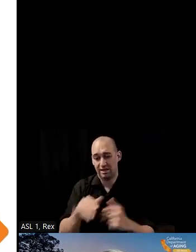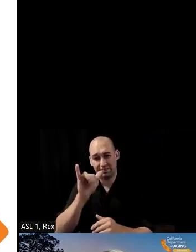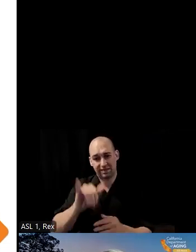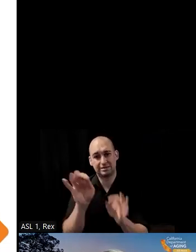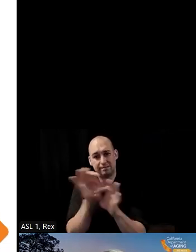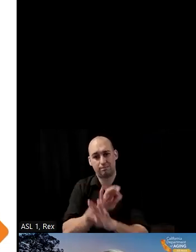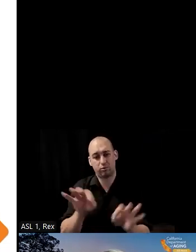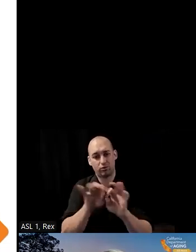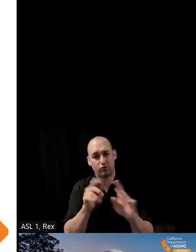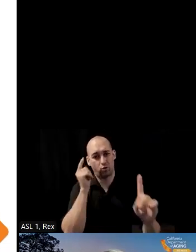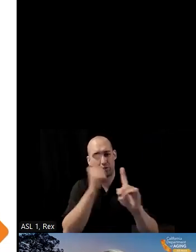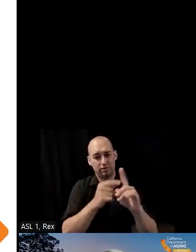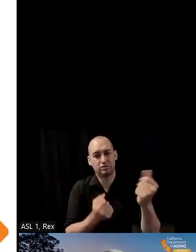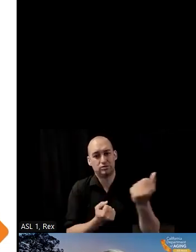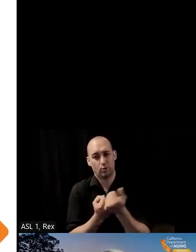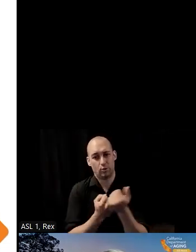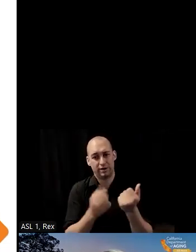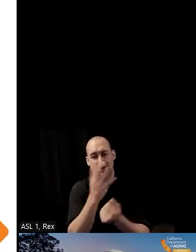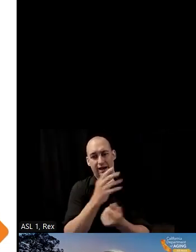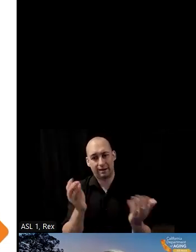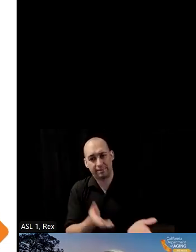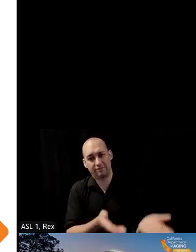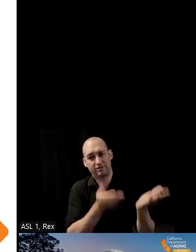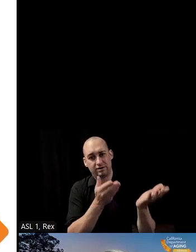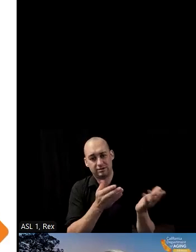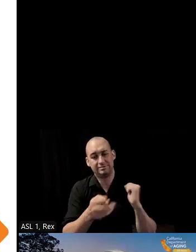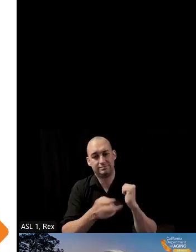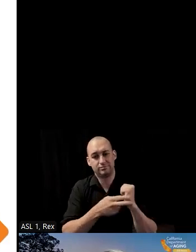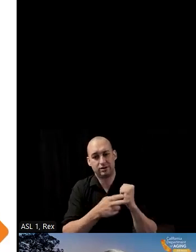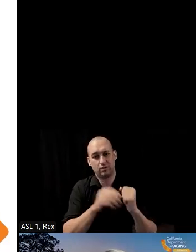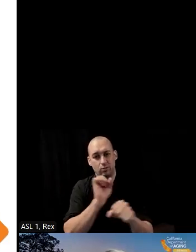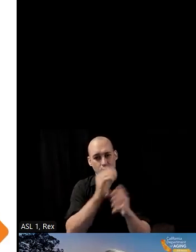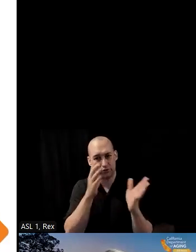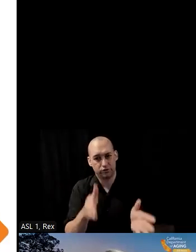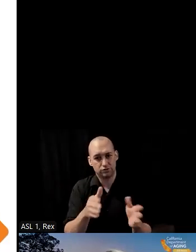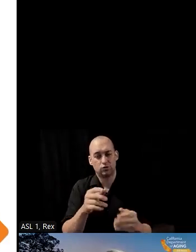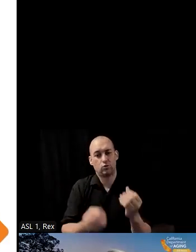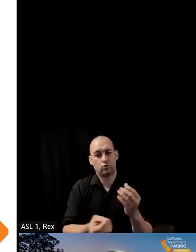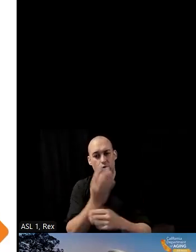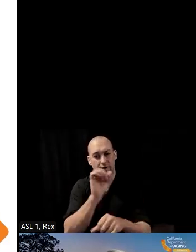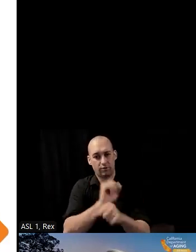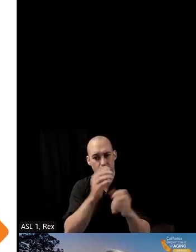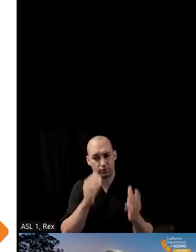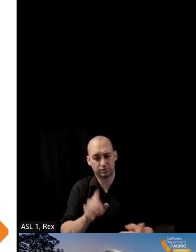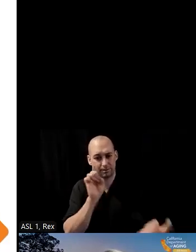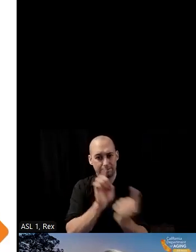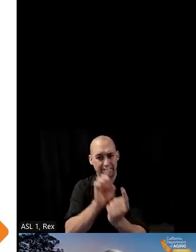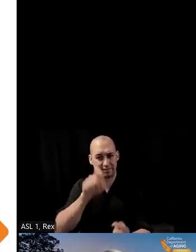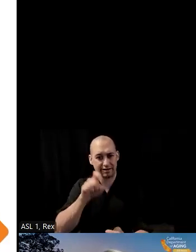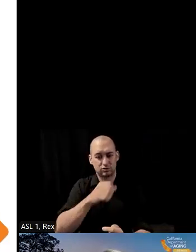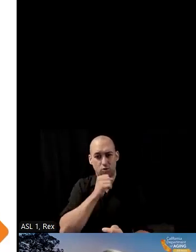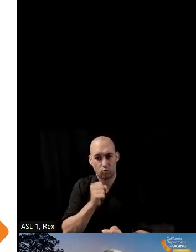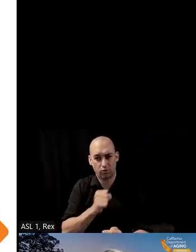Aging, is supporting and uplifting and retaining our workforce and growing our workforce to meet the needs of our aging